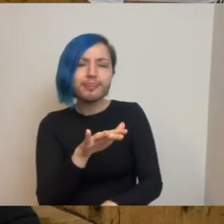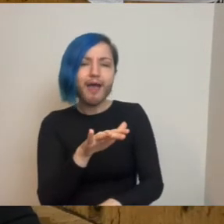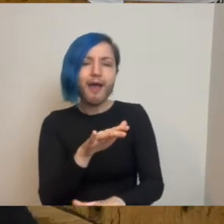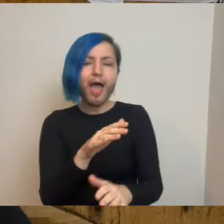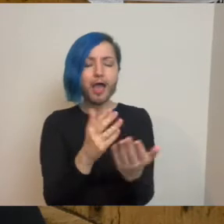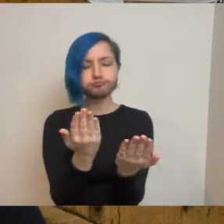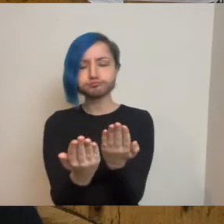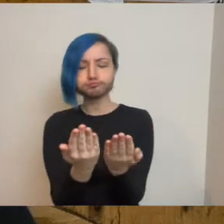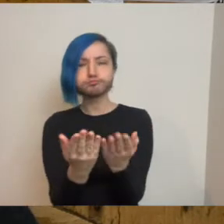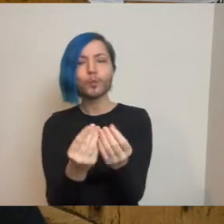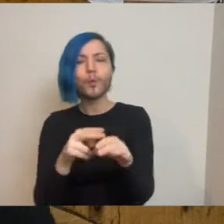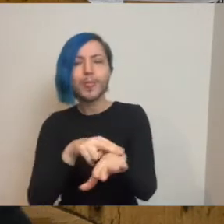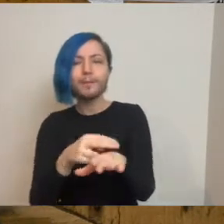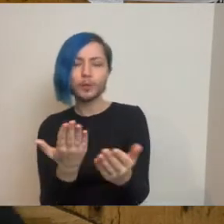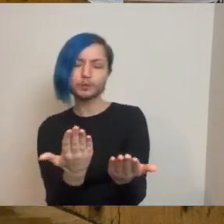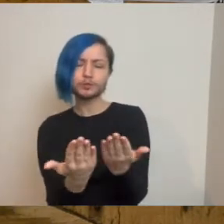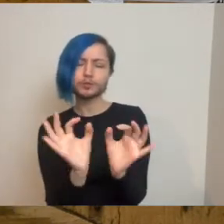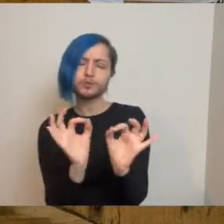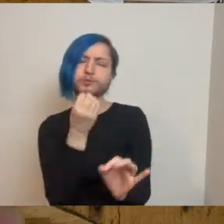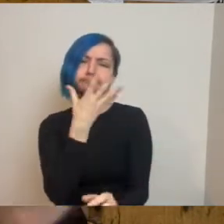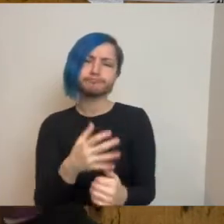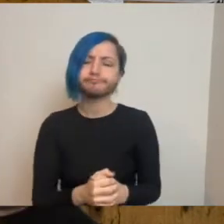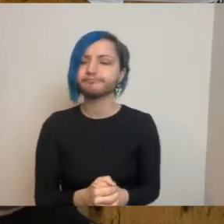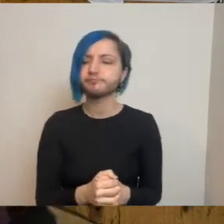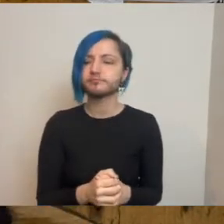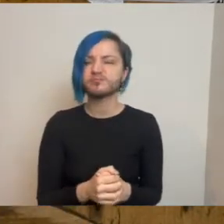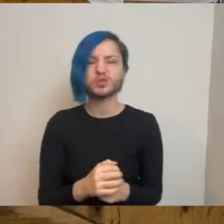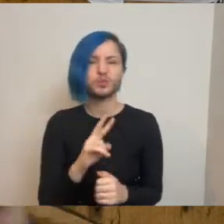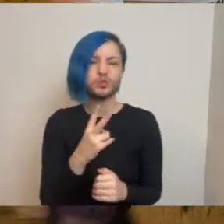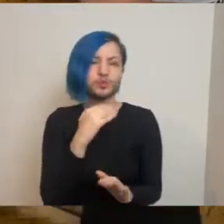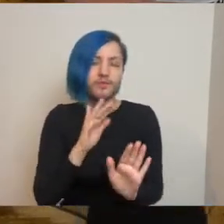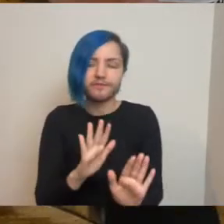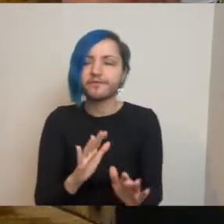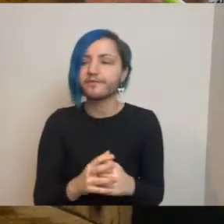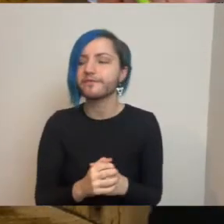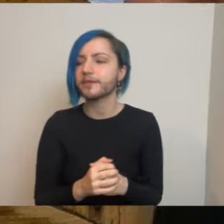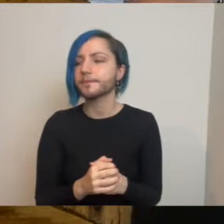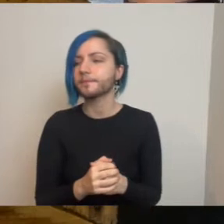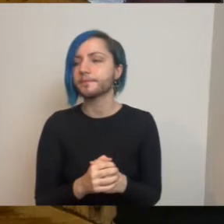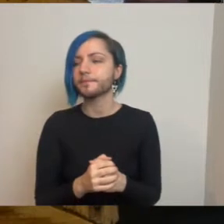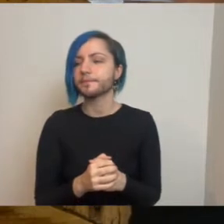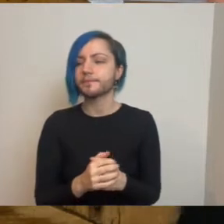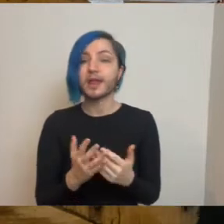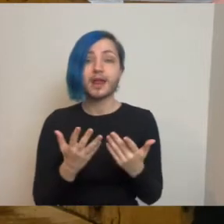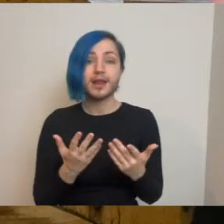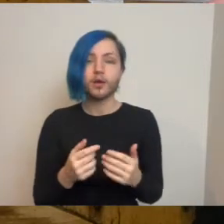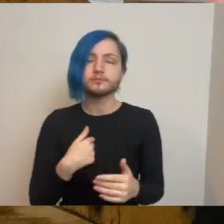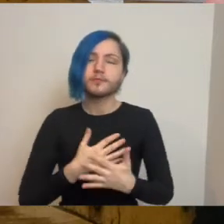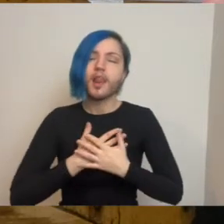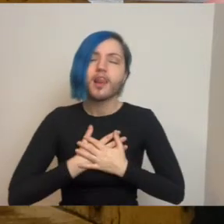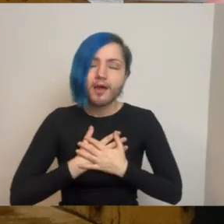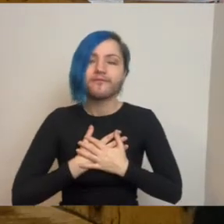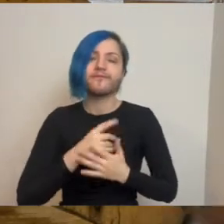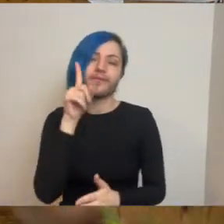sits so nicely against the blue. Okay, so I'm only going to do 2 of those there. And now, because I love pink,